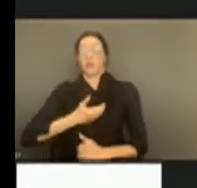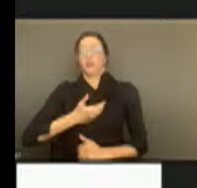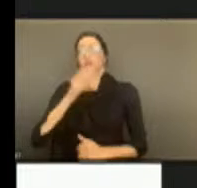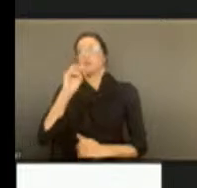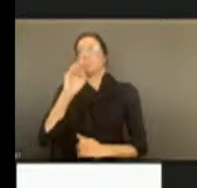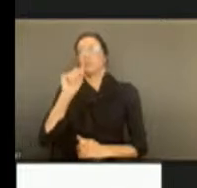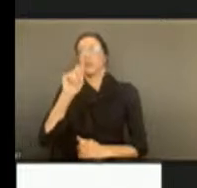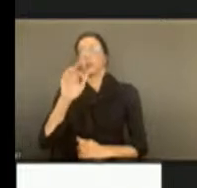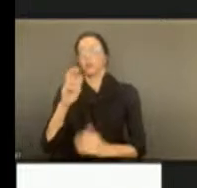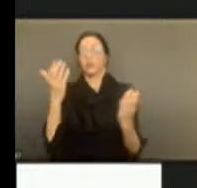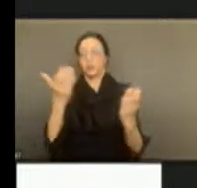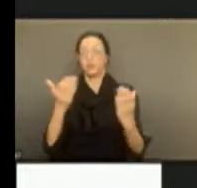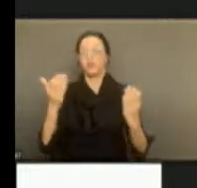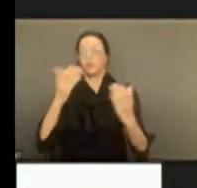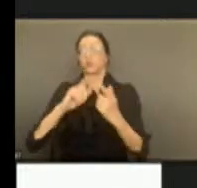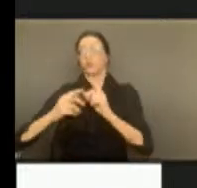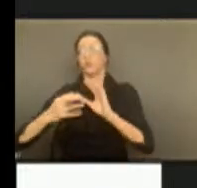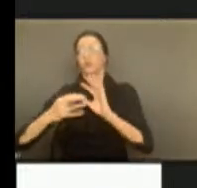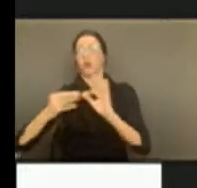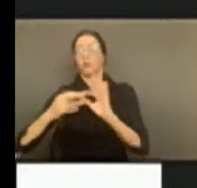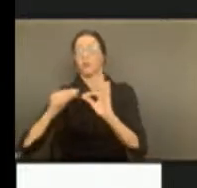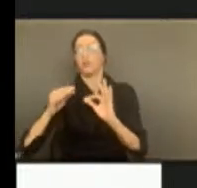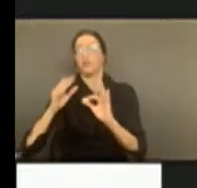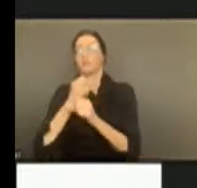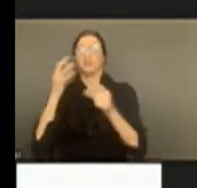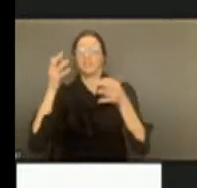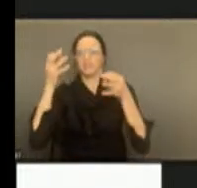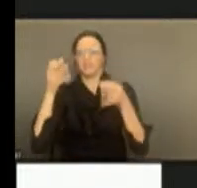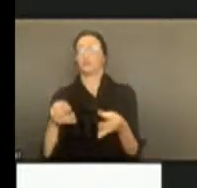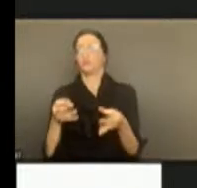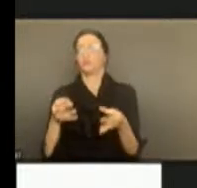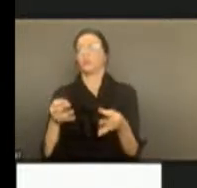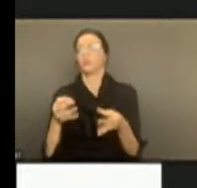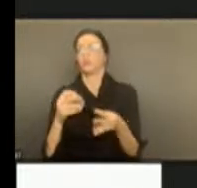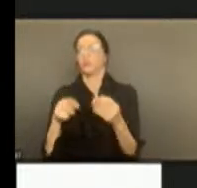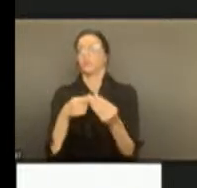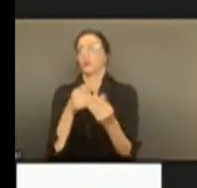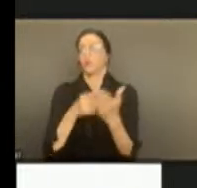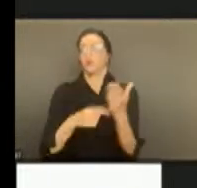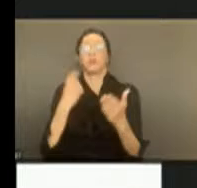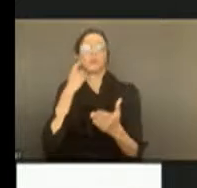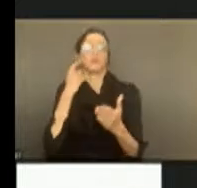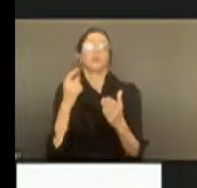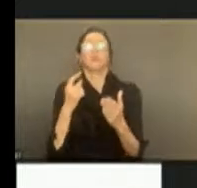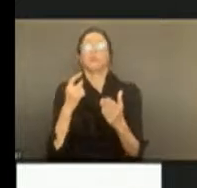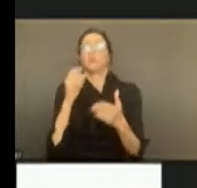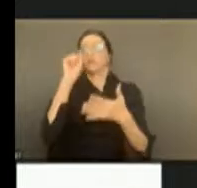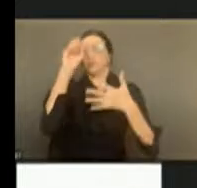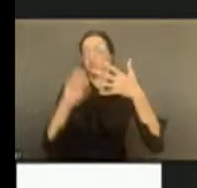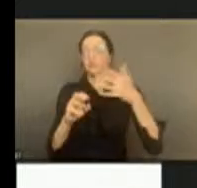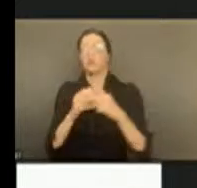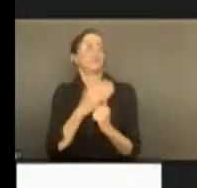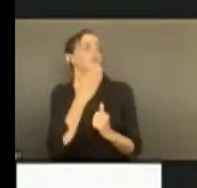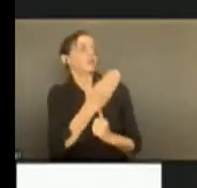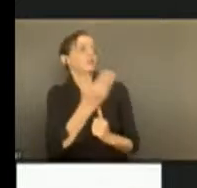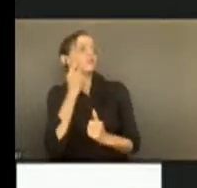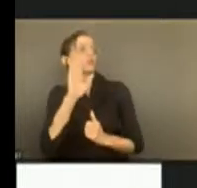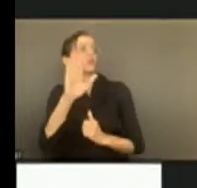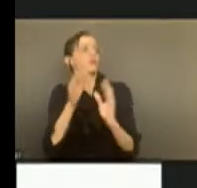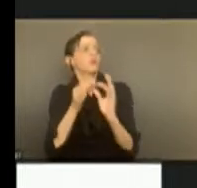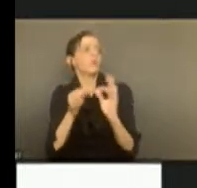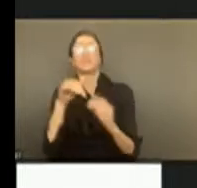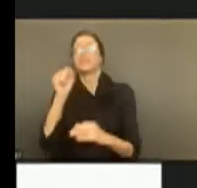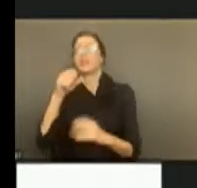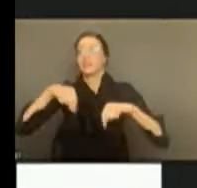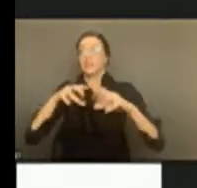Thank you, Tricia, for your comments. Yes, remember these meetings specifically have been put together at